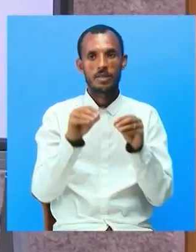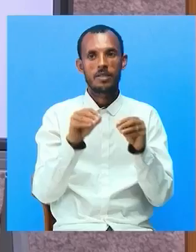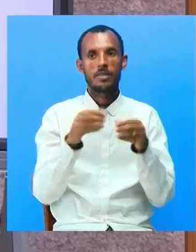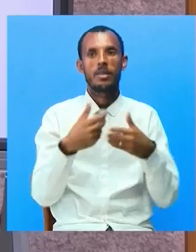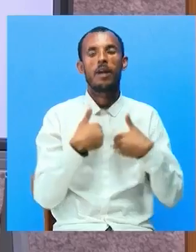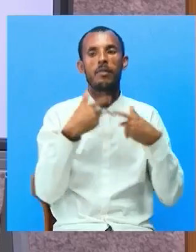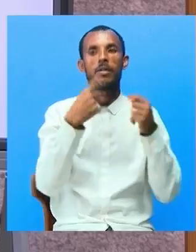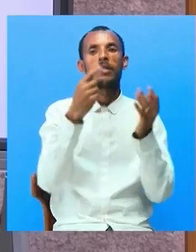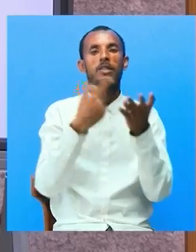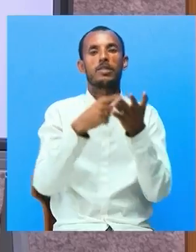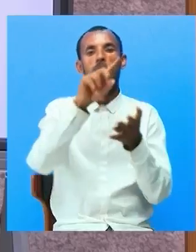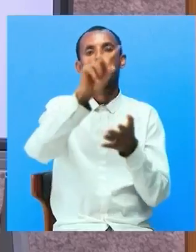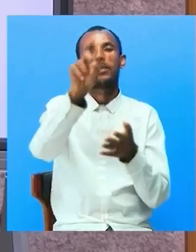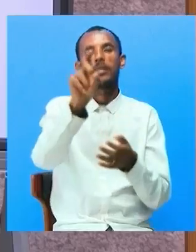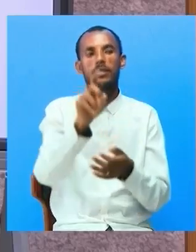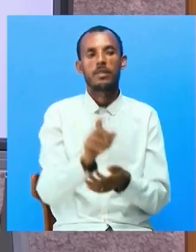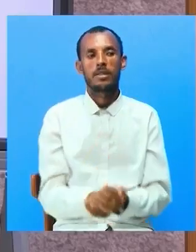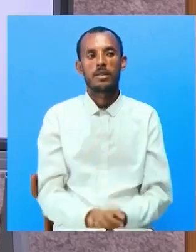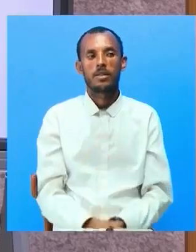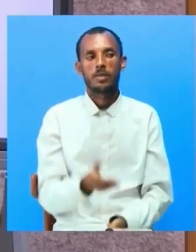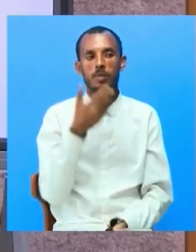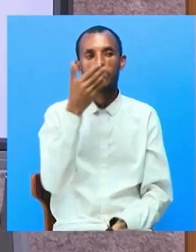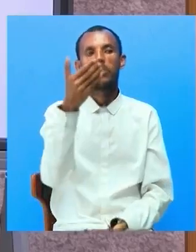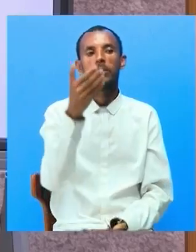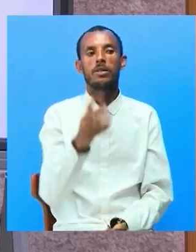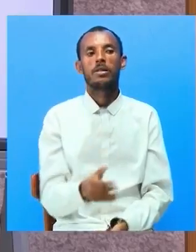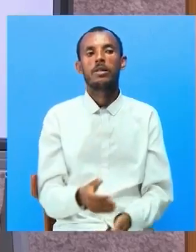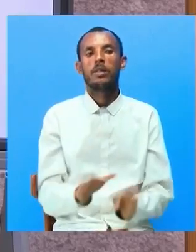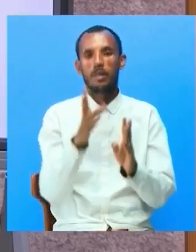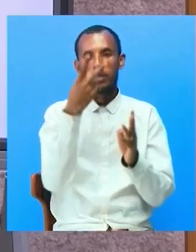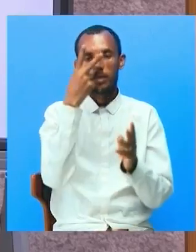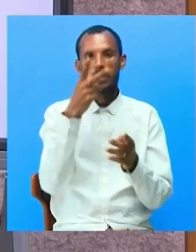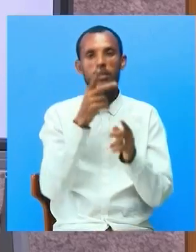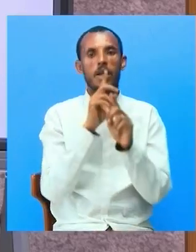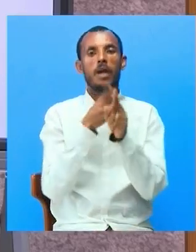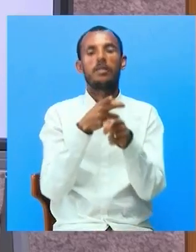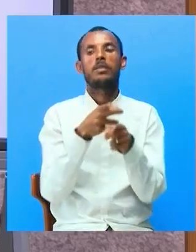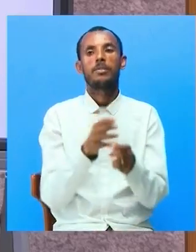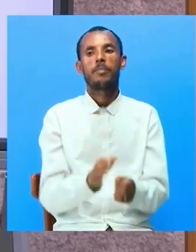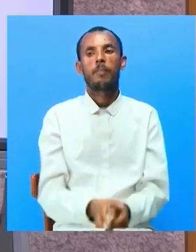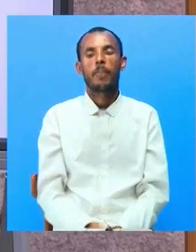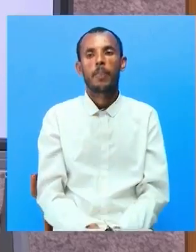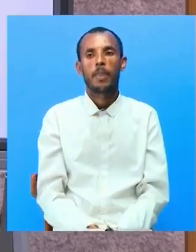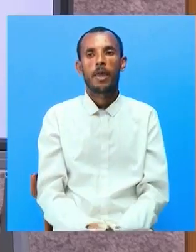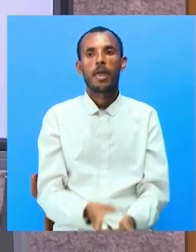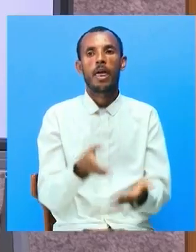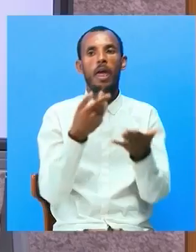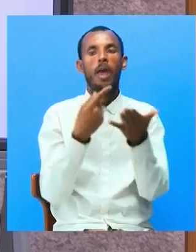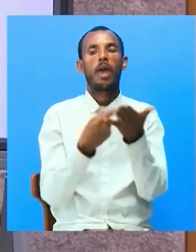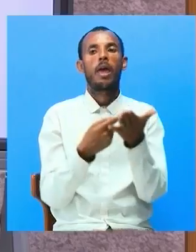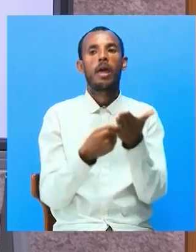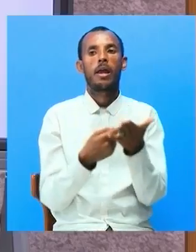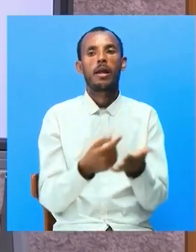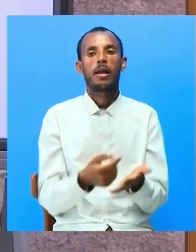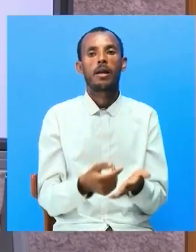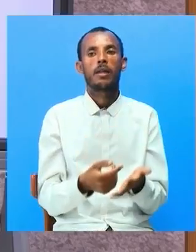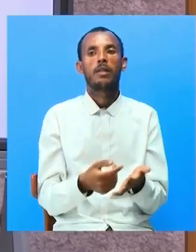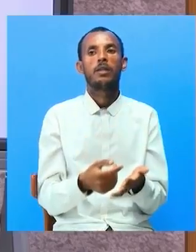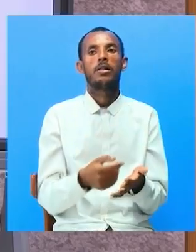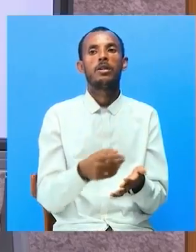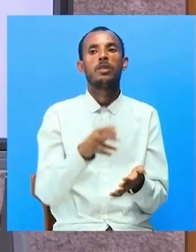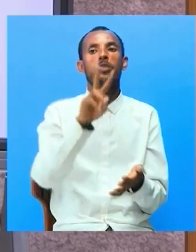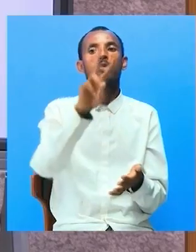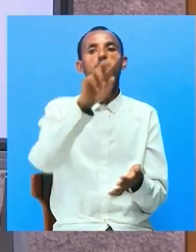Students, have you tried the question? Good. Let's see the answer. Here,